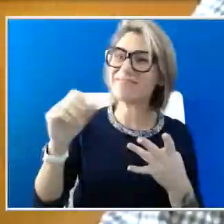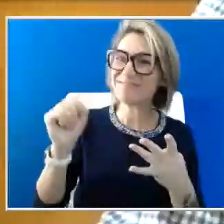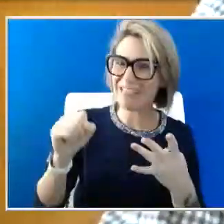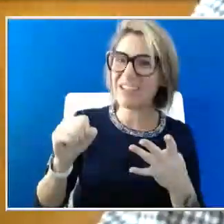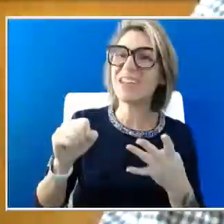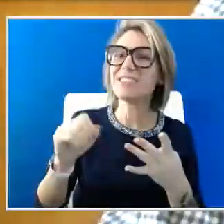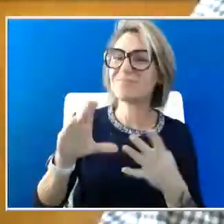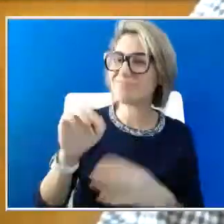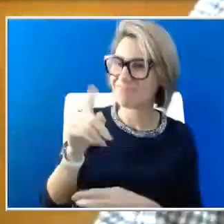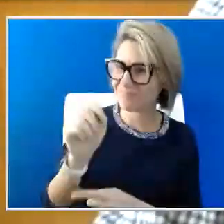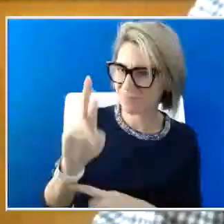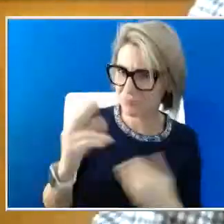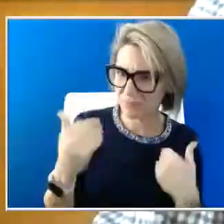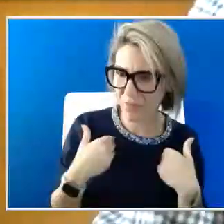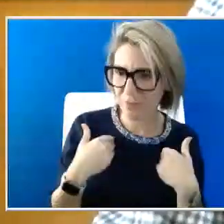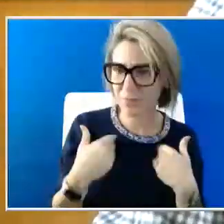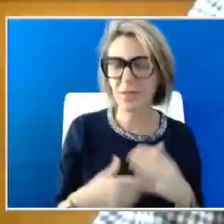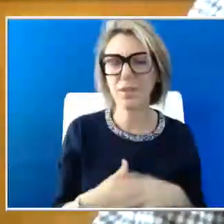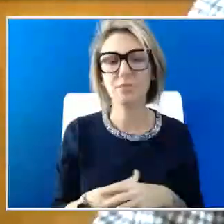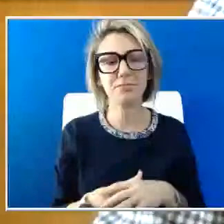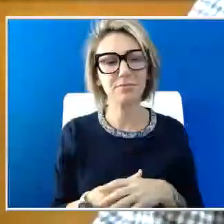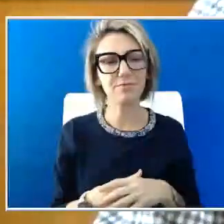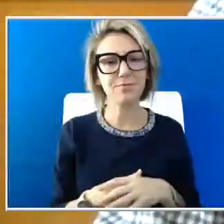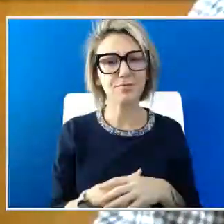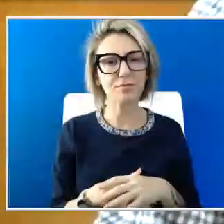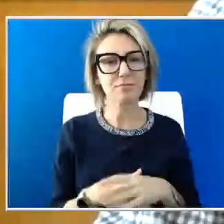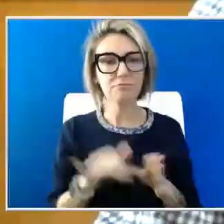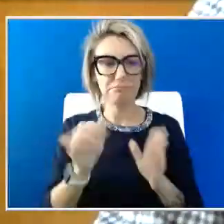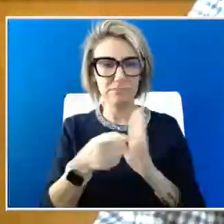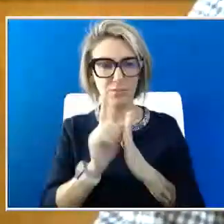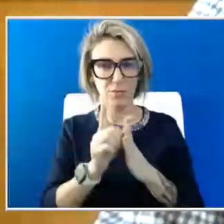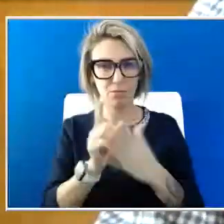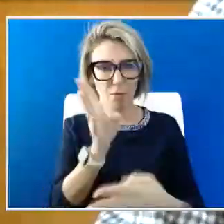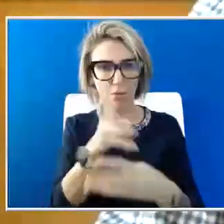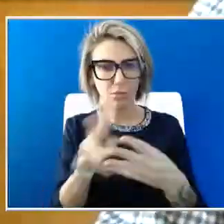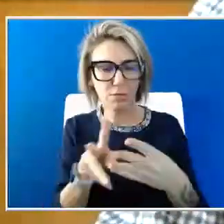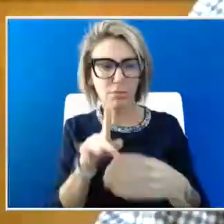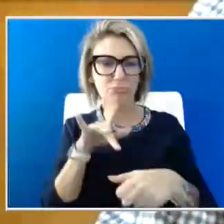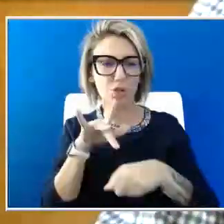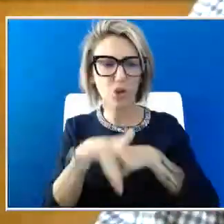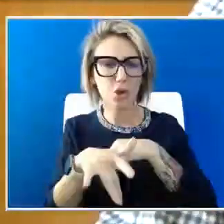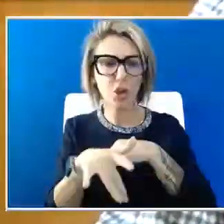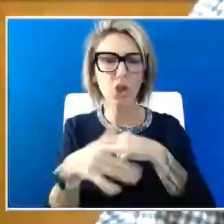cancer. And so at that point, we scheduled the earliest